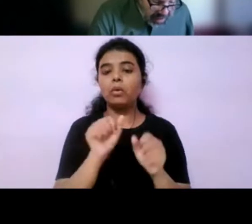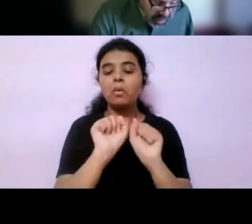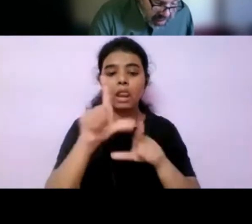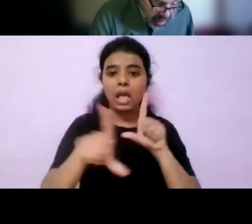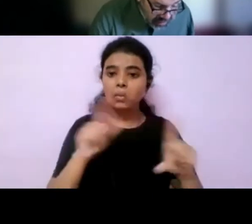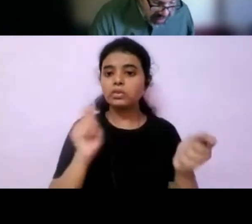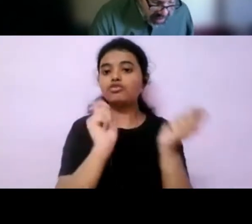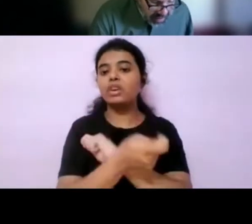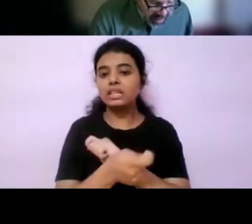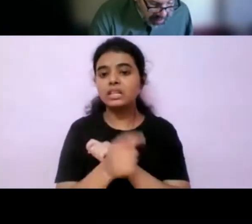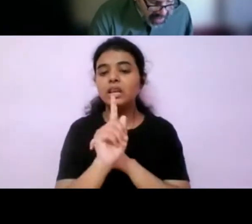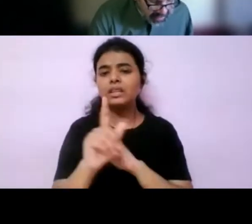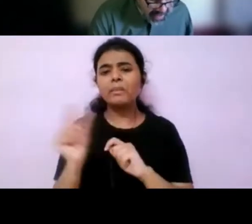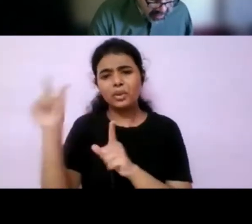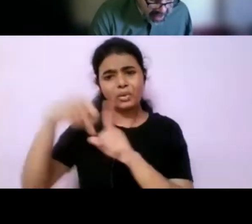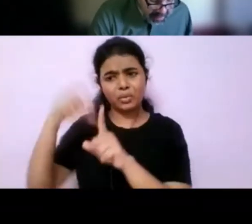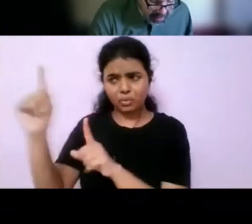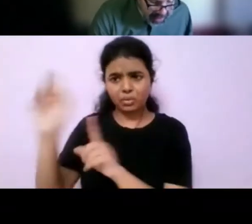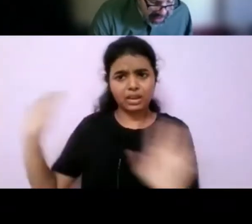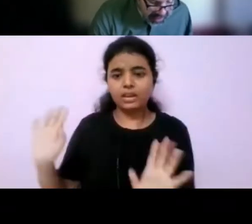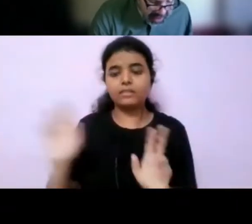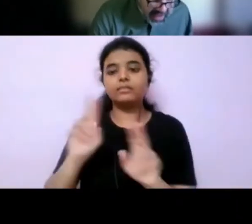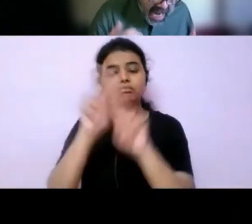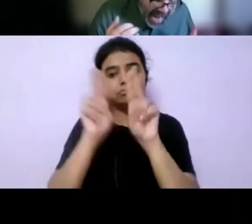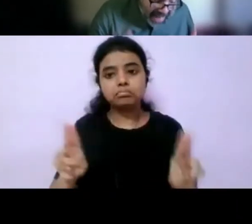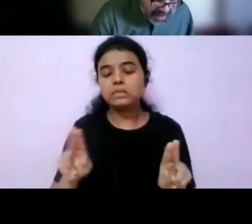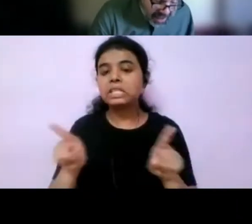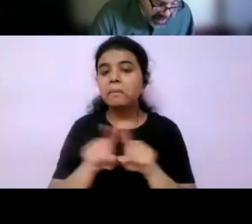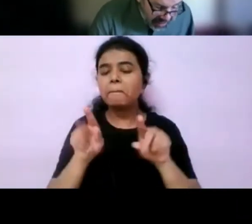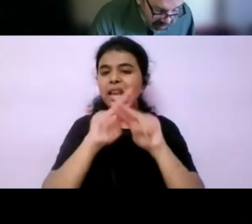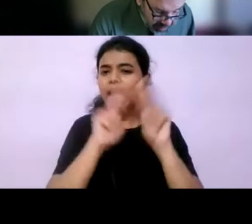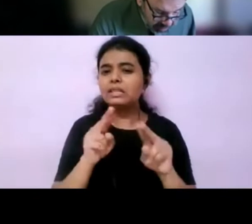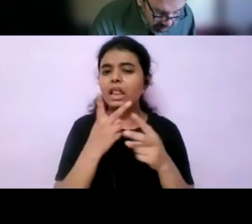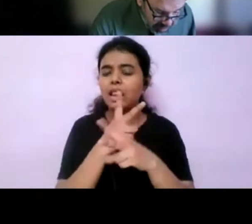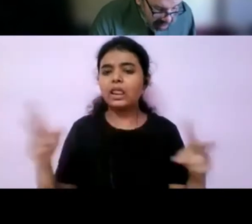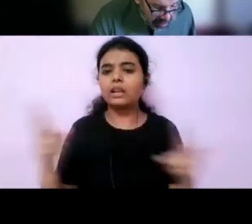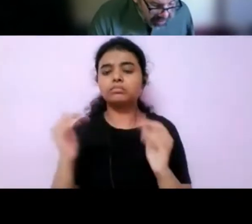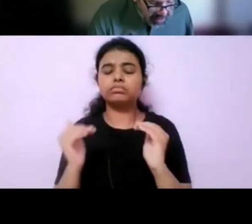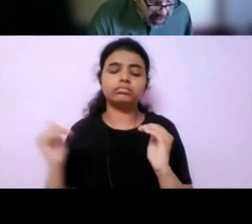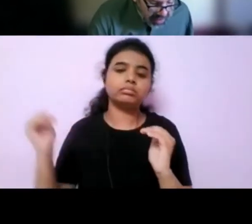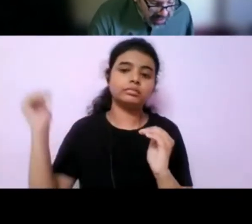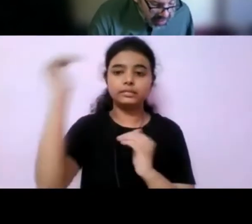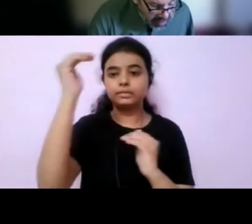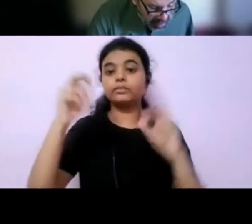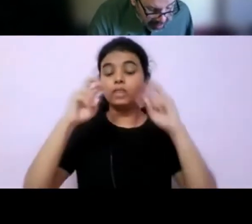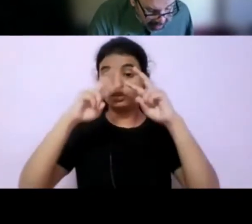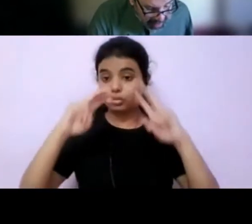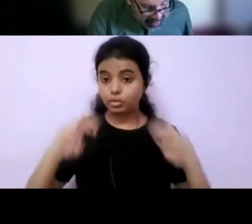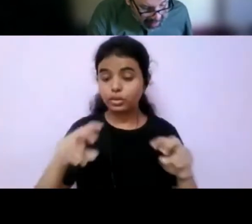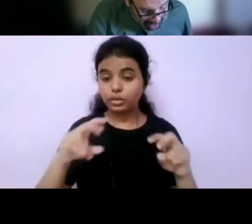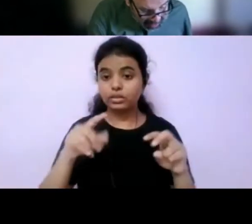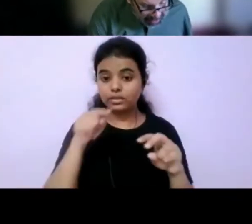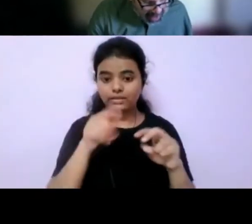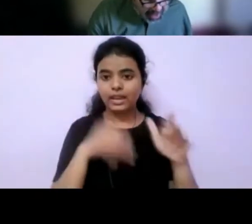in the UK, but internationally and multinationally at the highest levels. Research under the social model